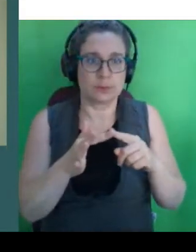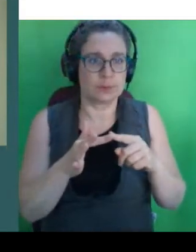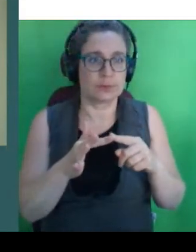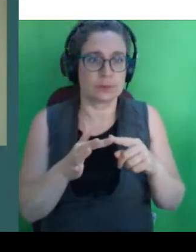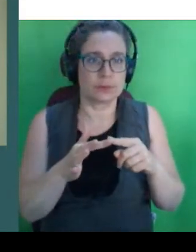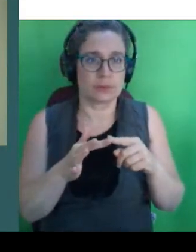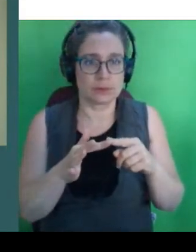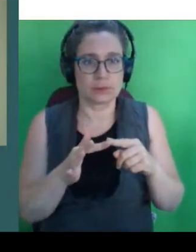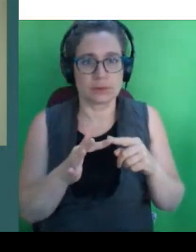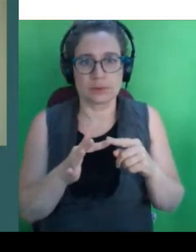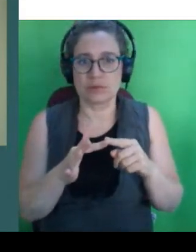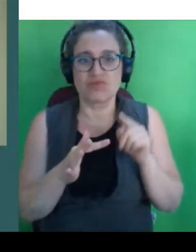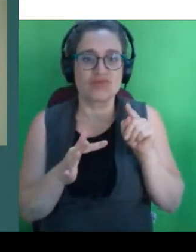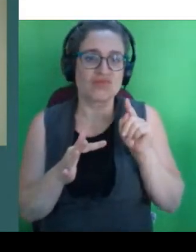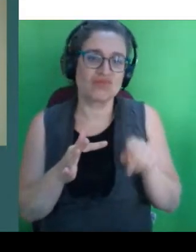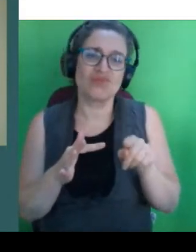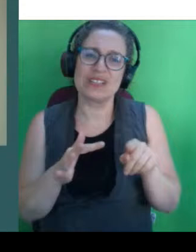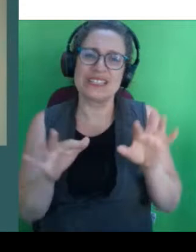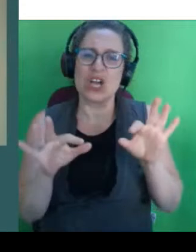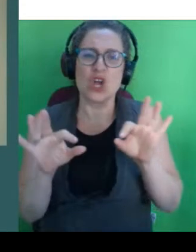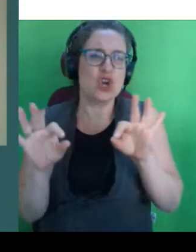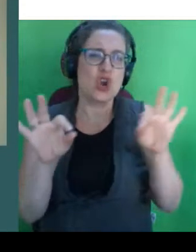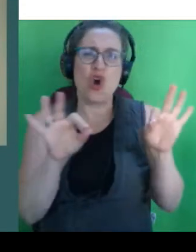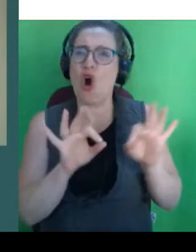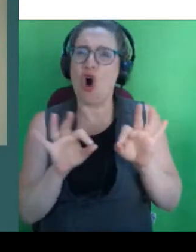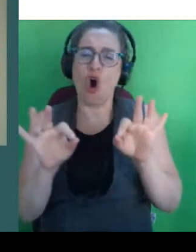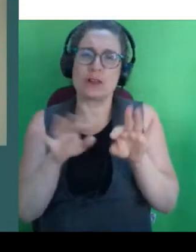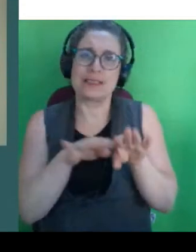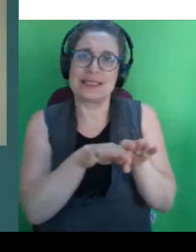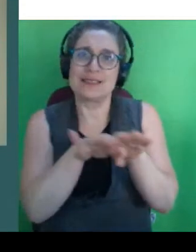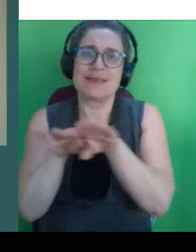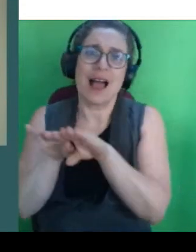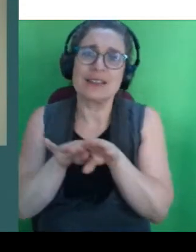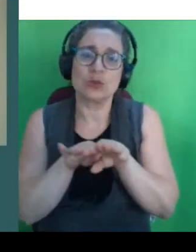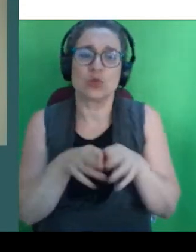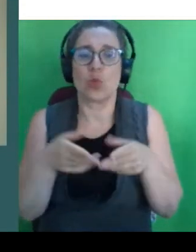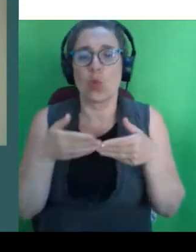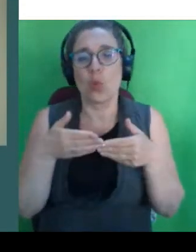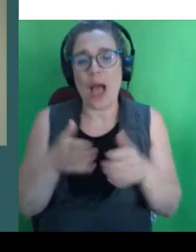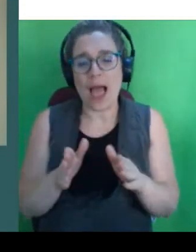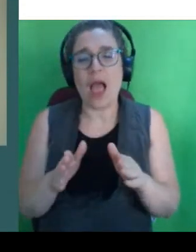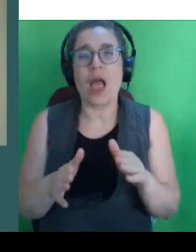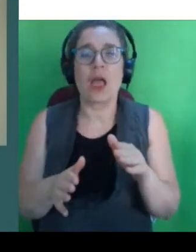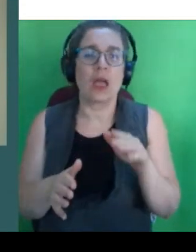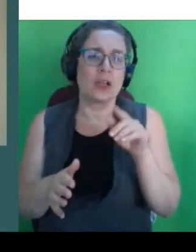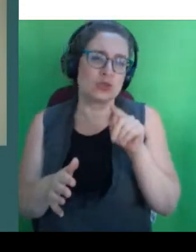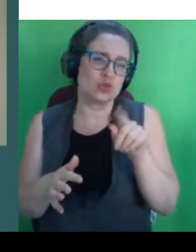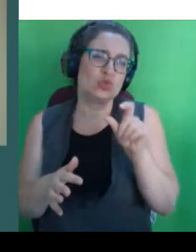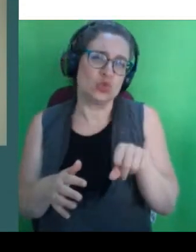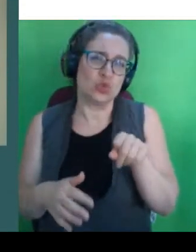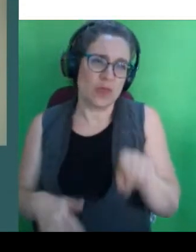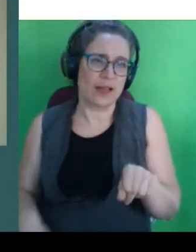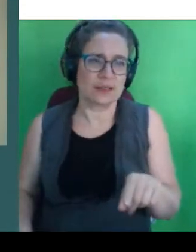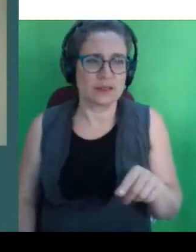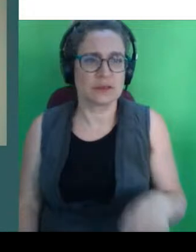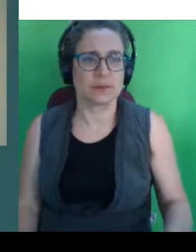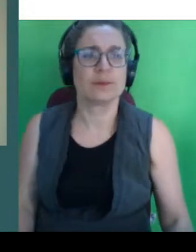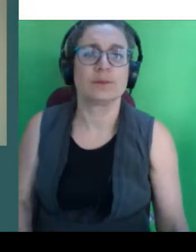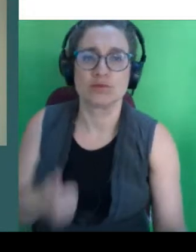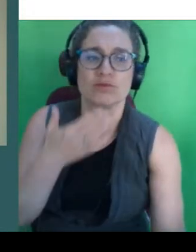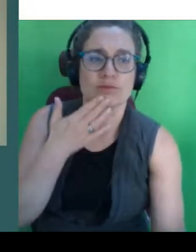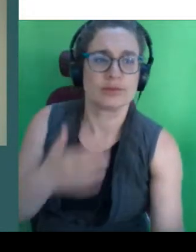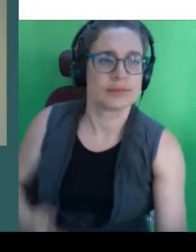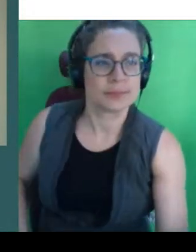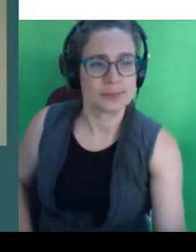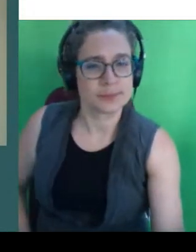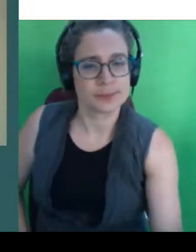There's not a necessarily a standardized way for doing that. Okay, thank you. And then we've